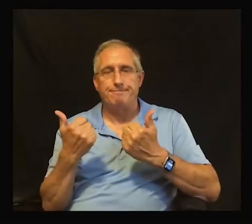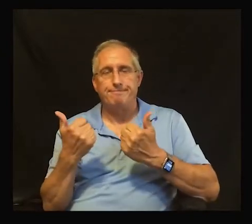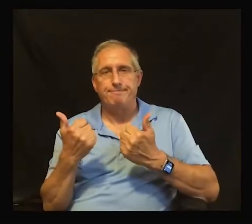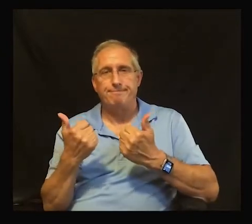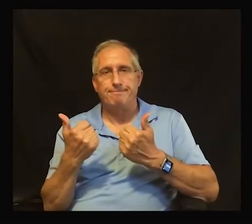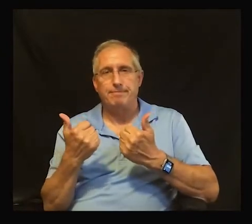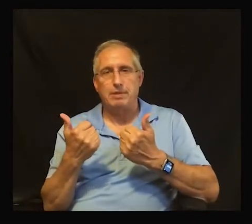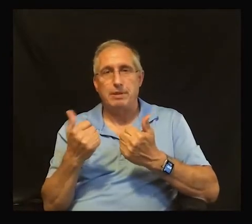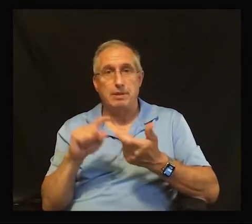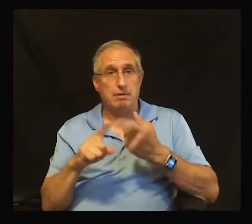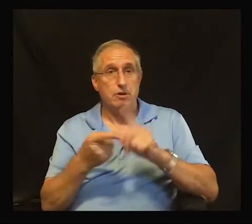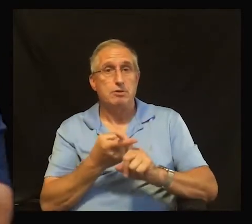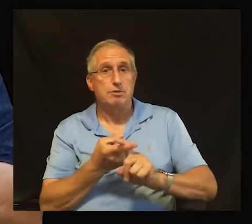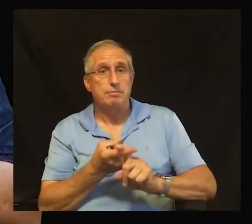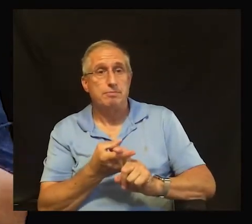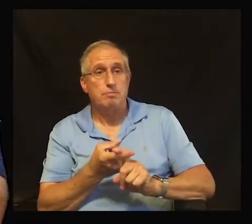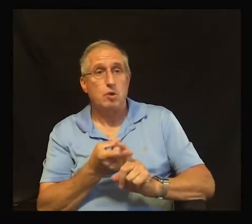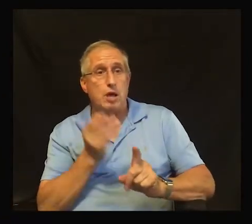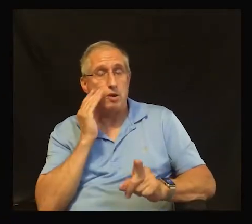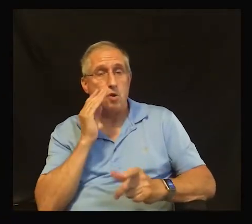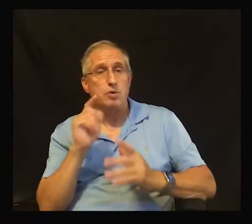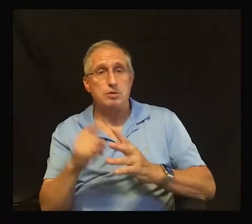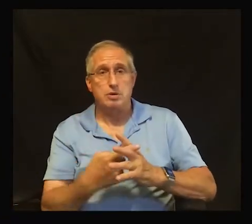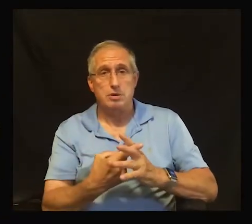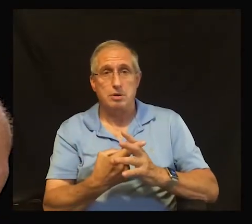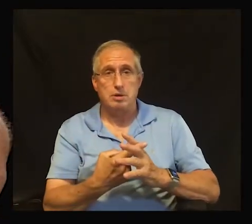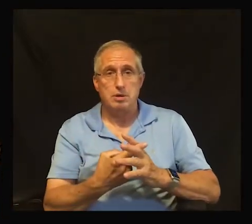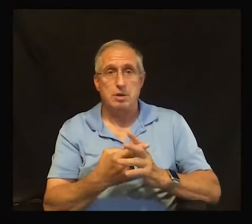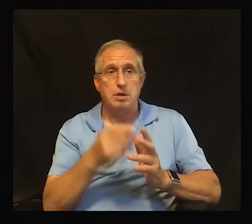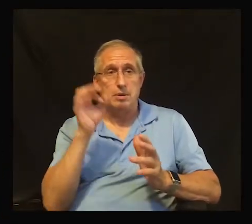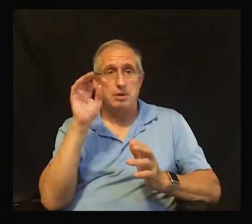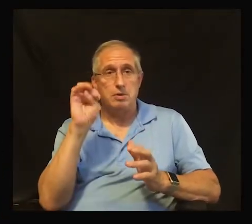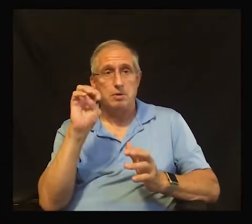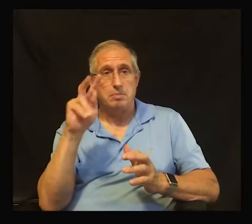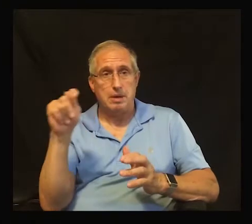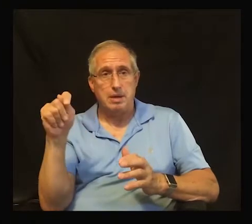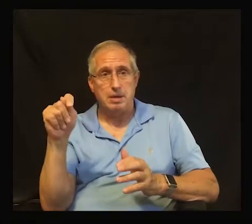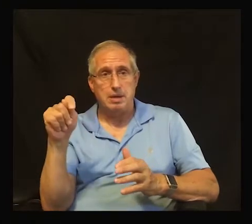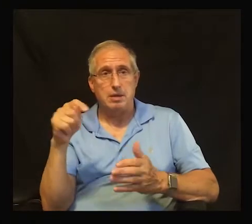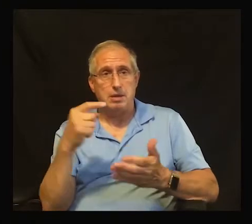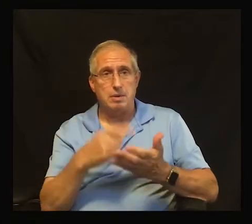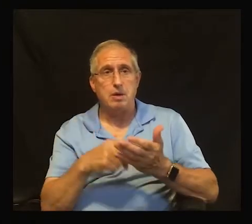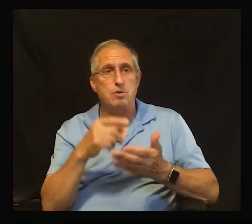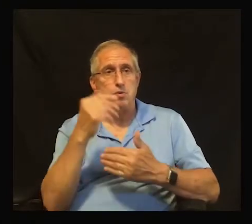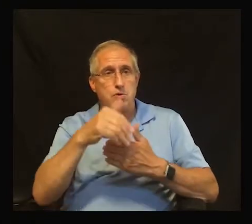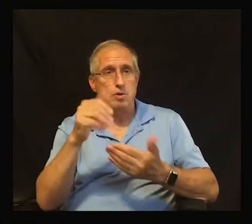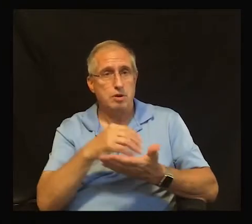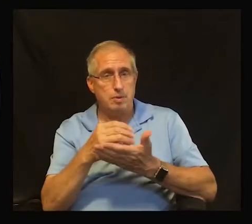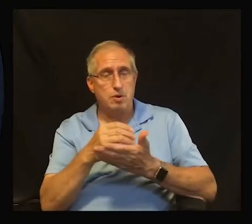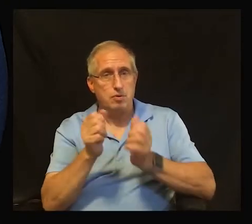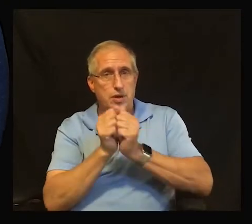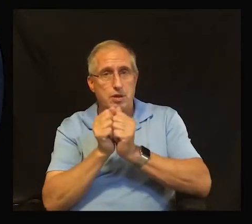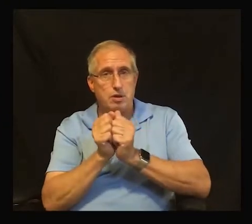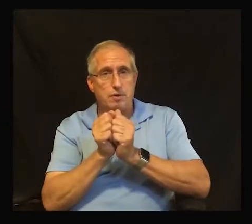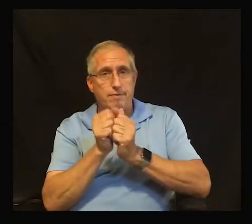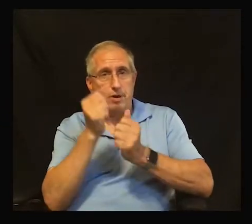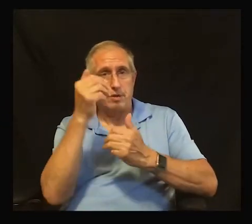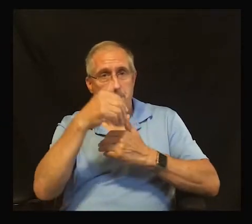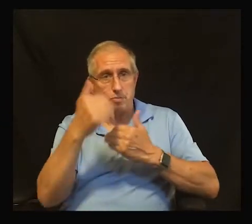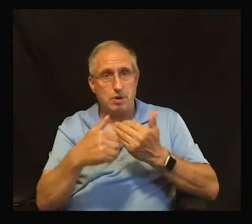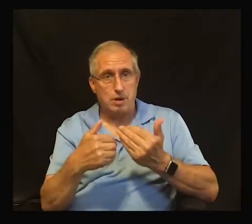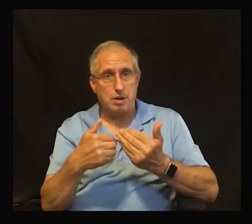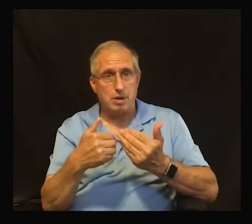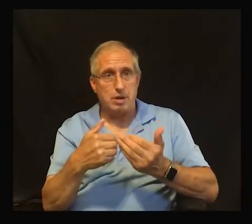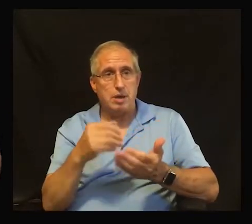your life. Now, friends, I know in the beginning, Pastor Matt told you that we were going to be taking communion together. And so if you've got